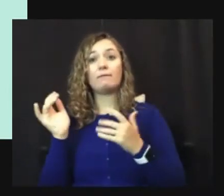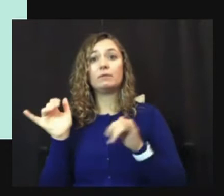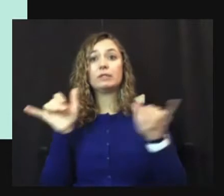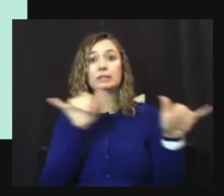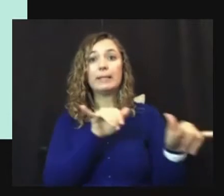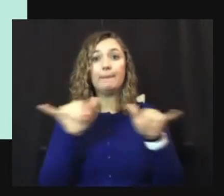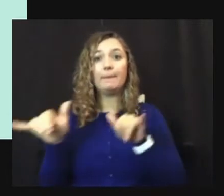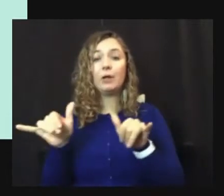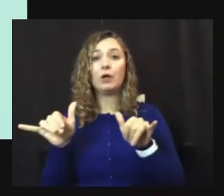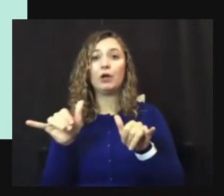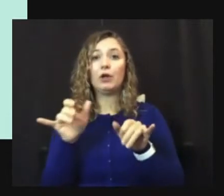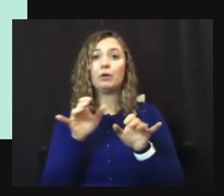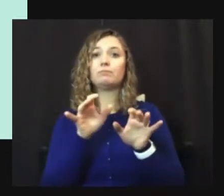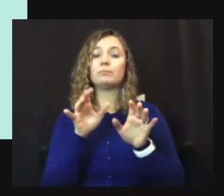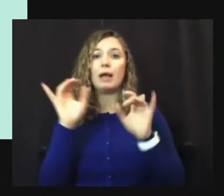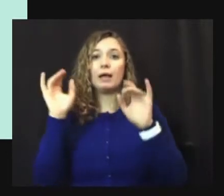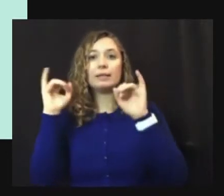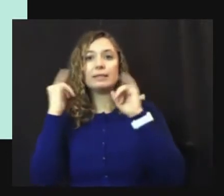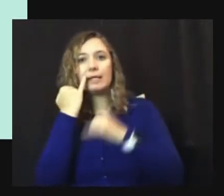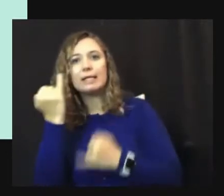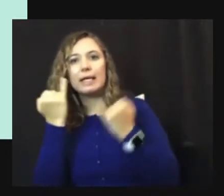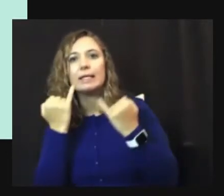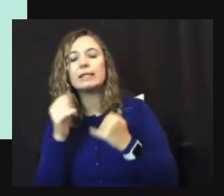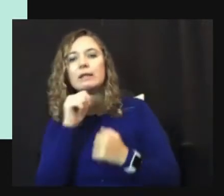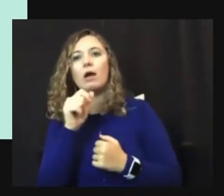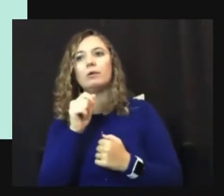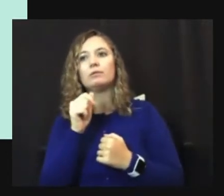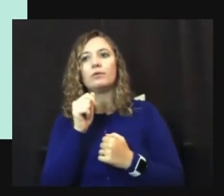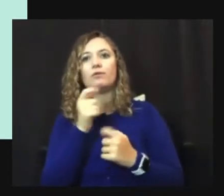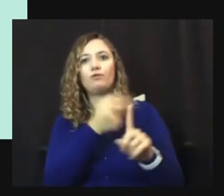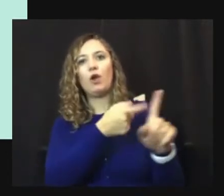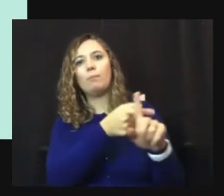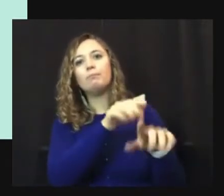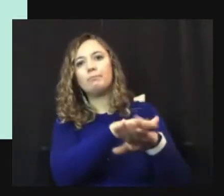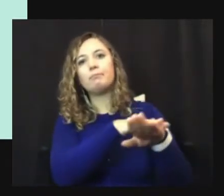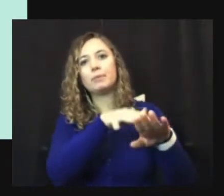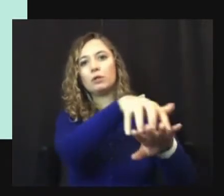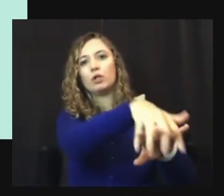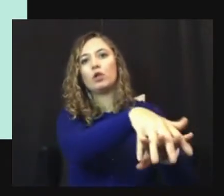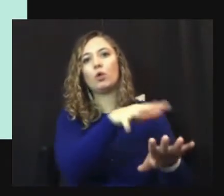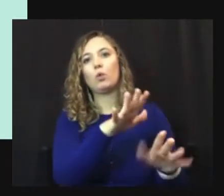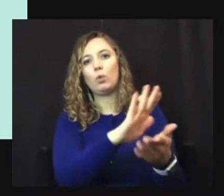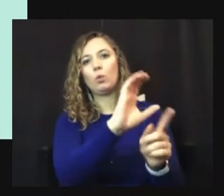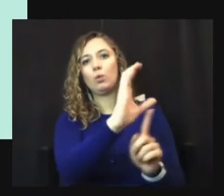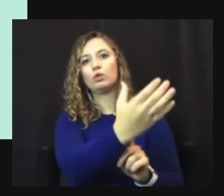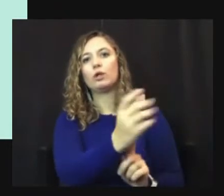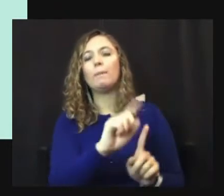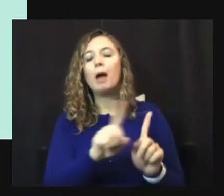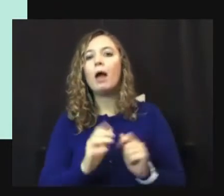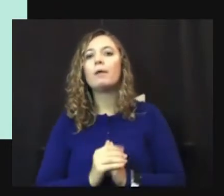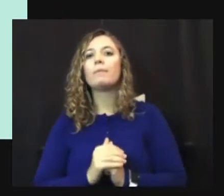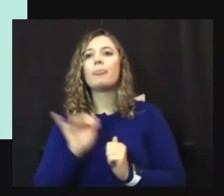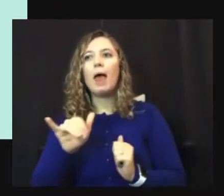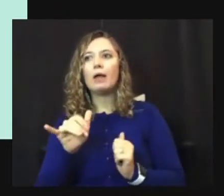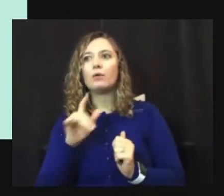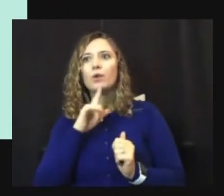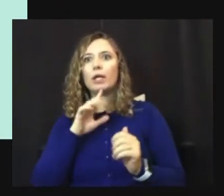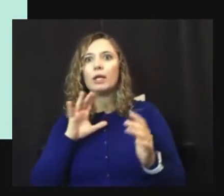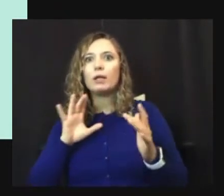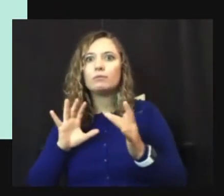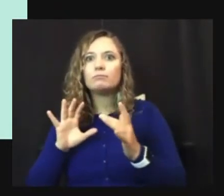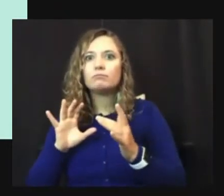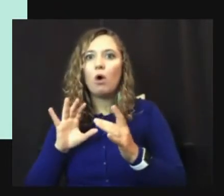not specifically derived from Indigenous culture, but that interconnectedness of all